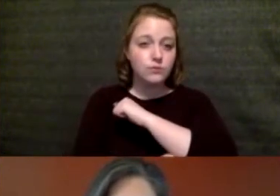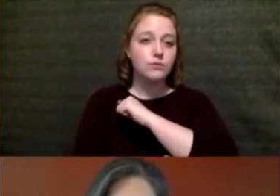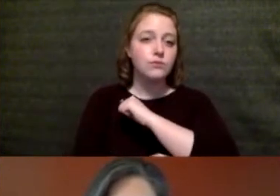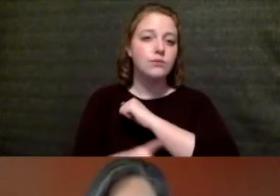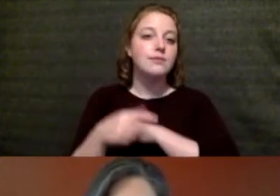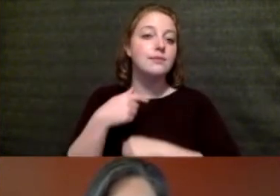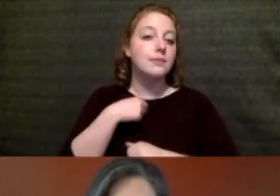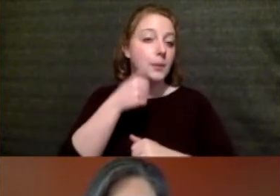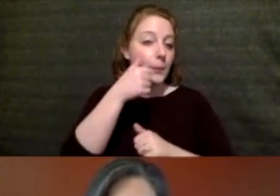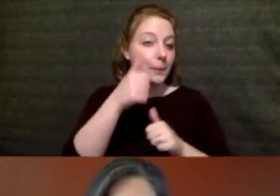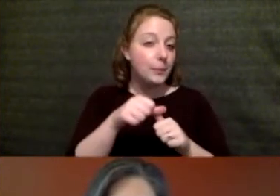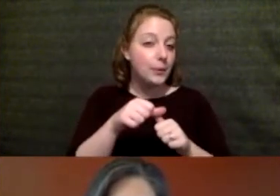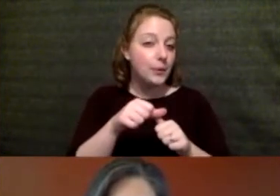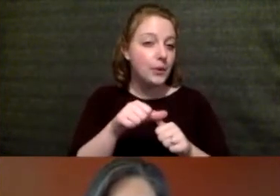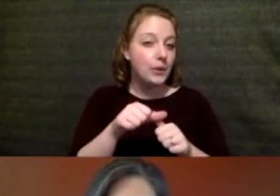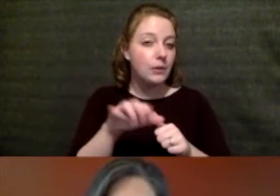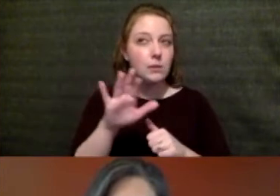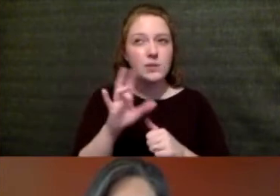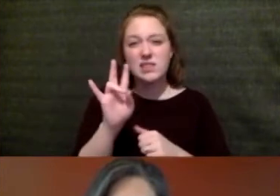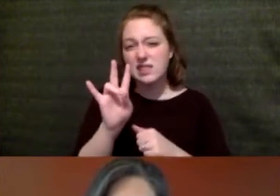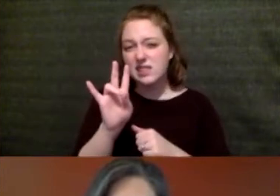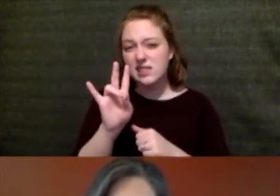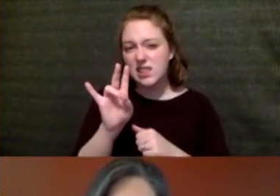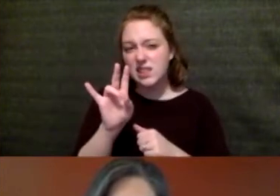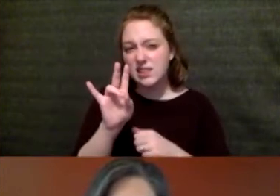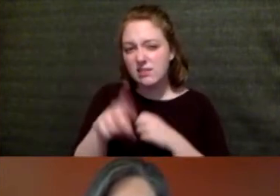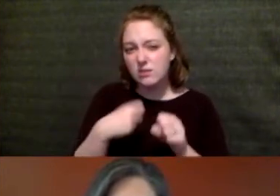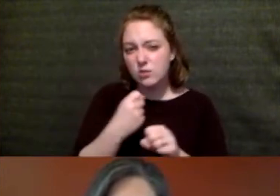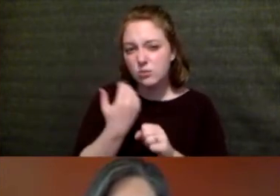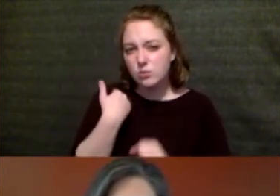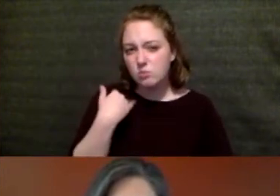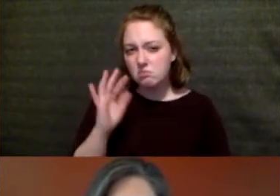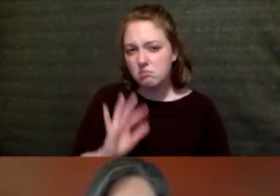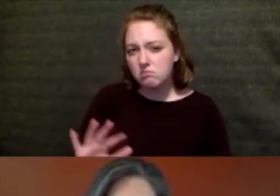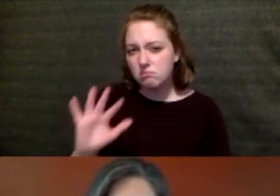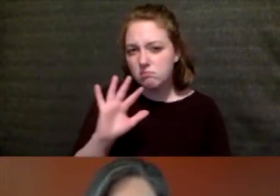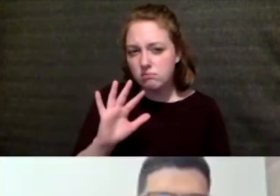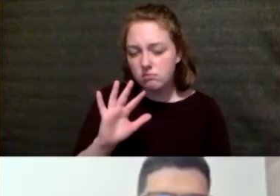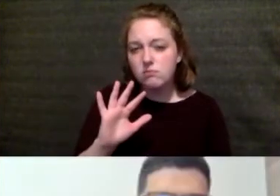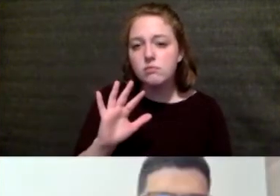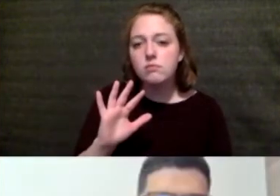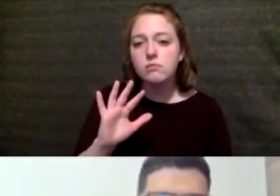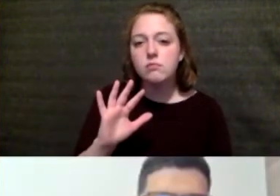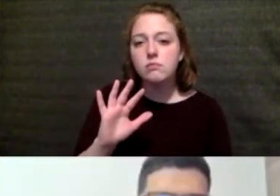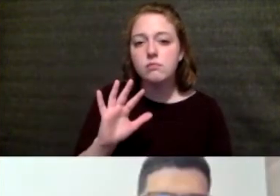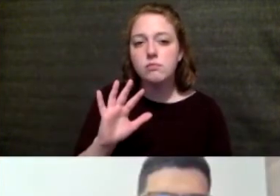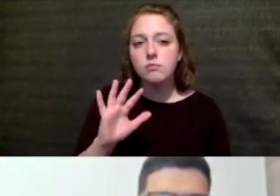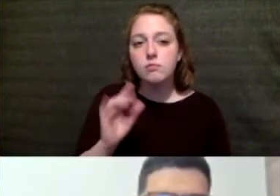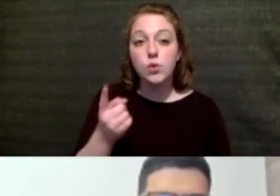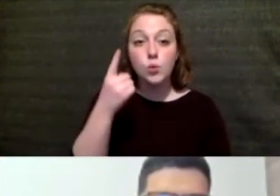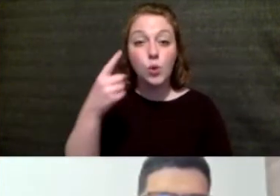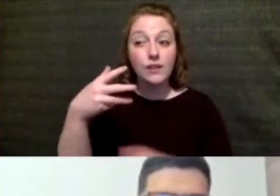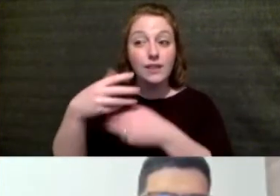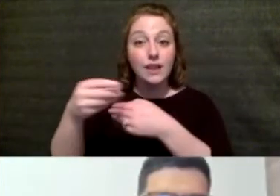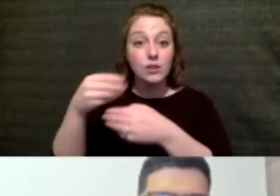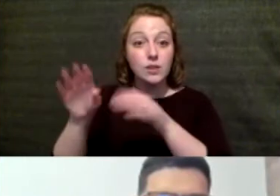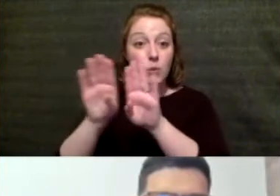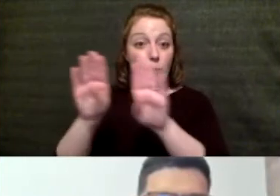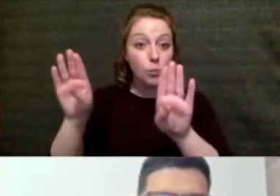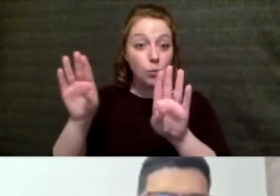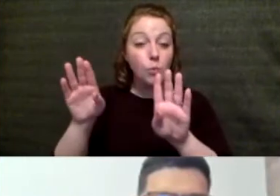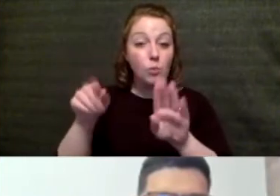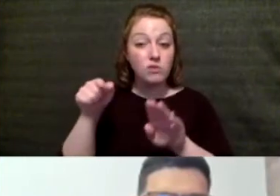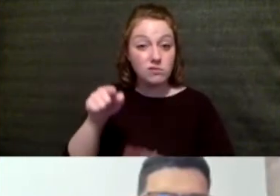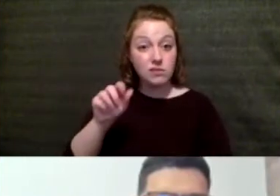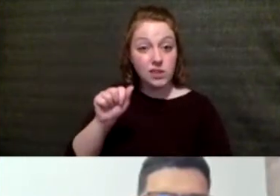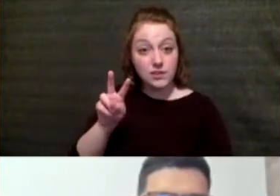remember about seven years ago, um, one of the exterior walls from Alta